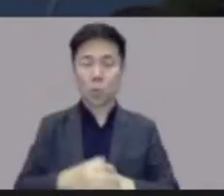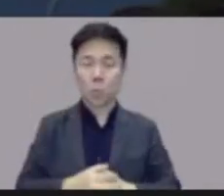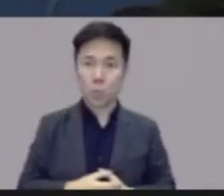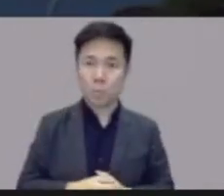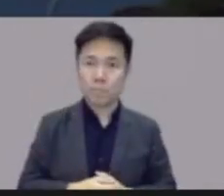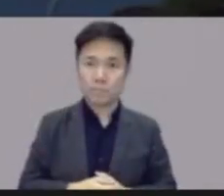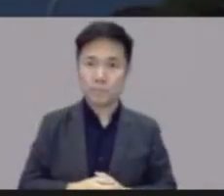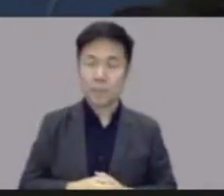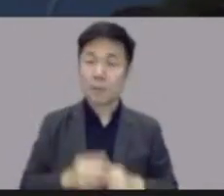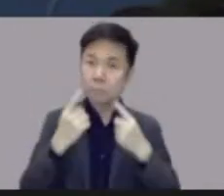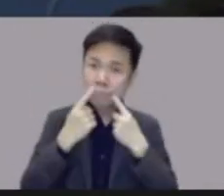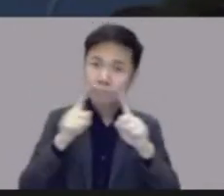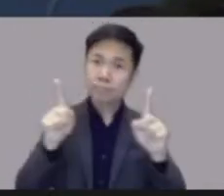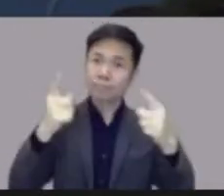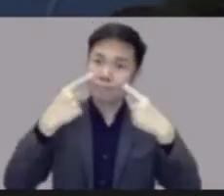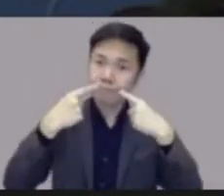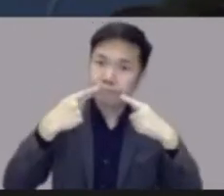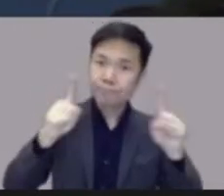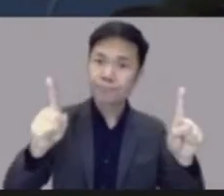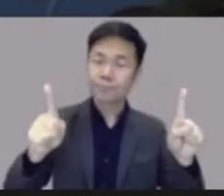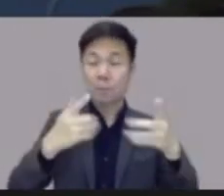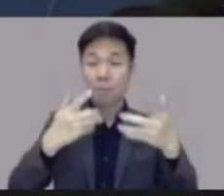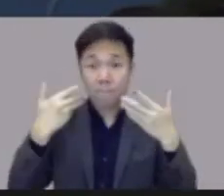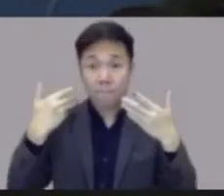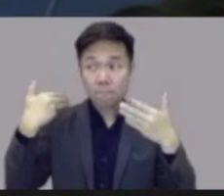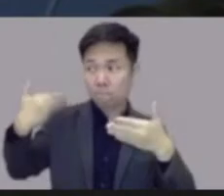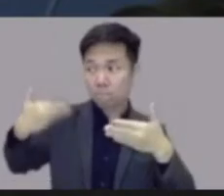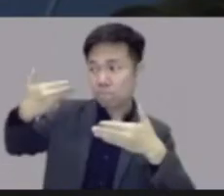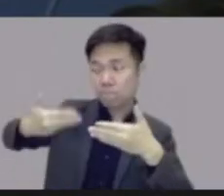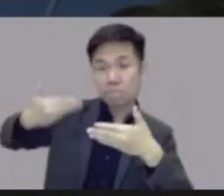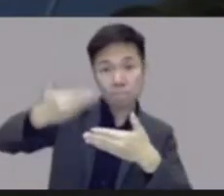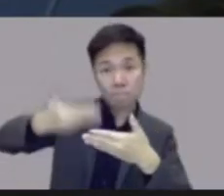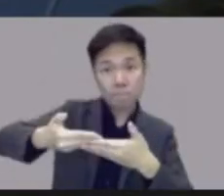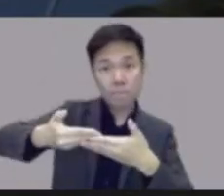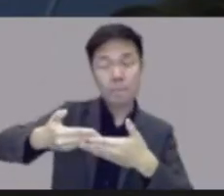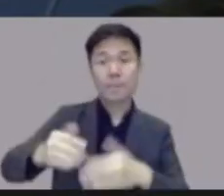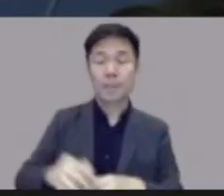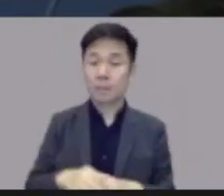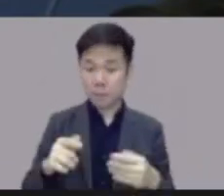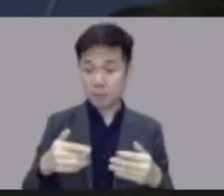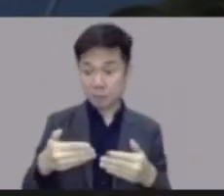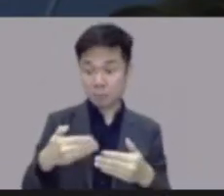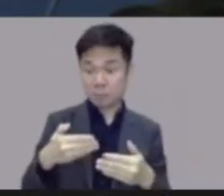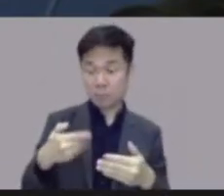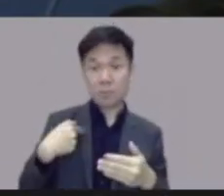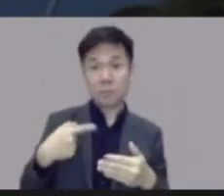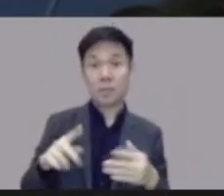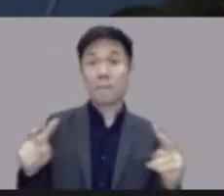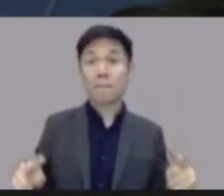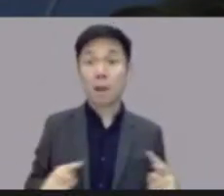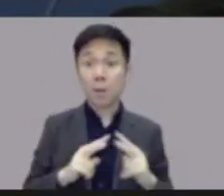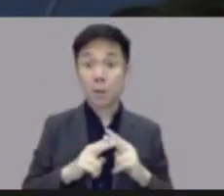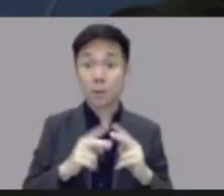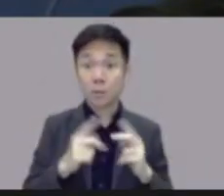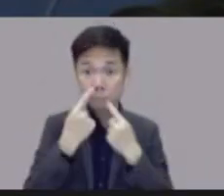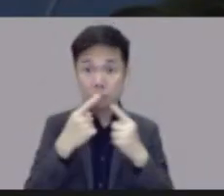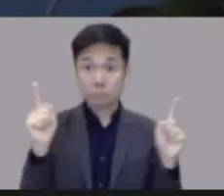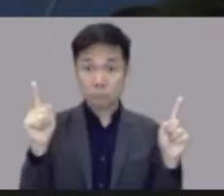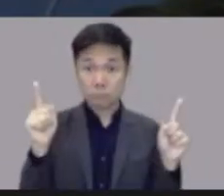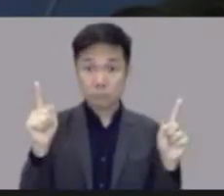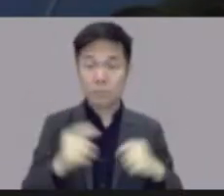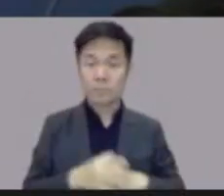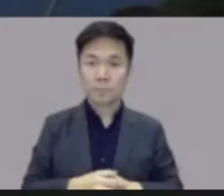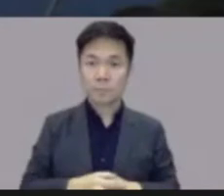many commitments and as recently this Paris agreement and the outcome of the cop